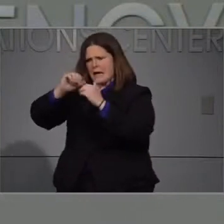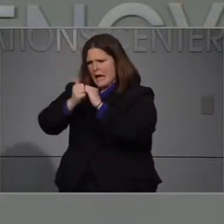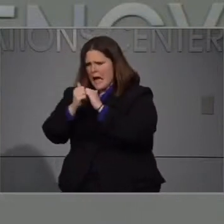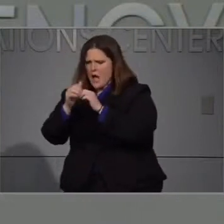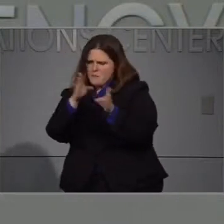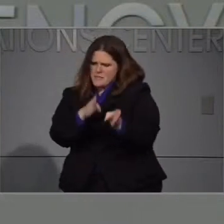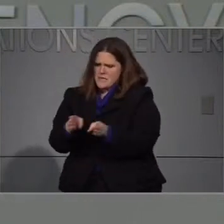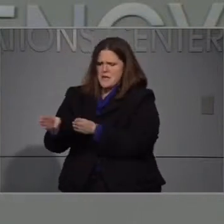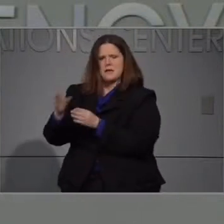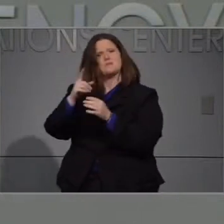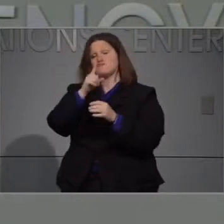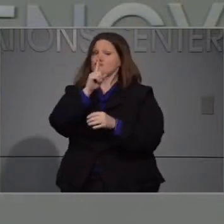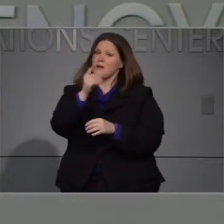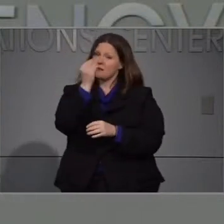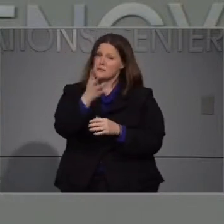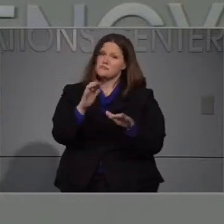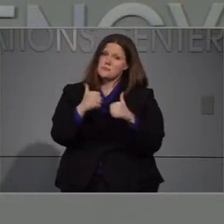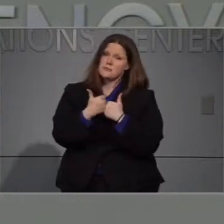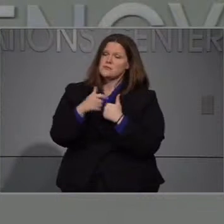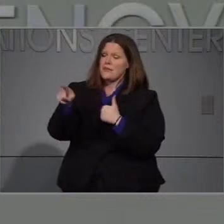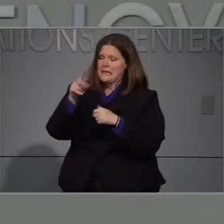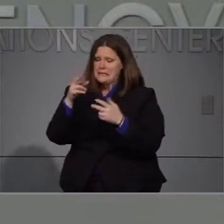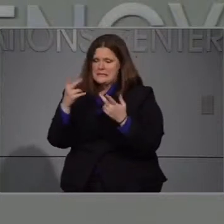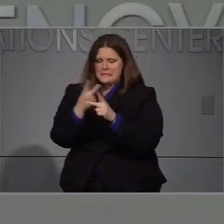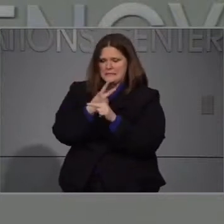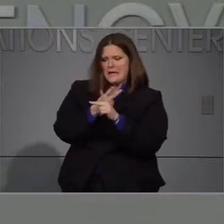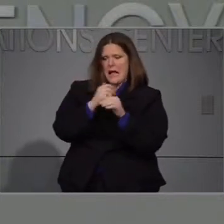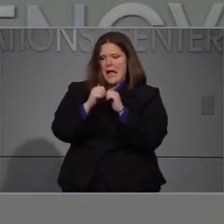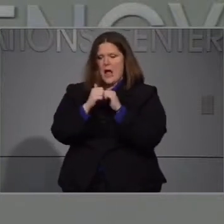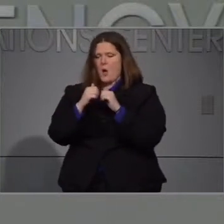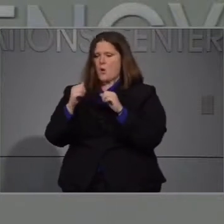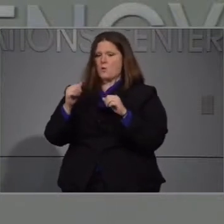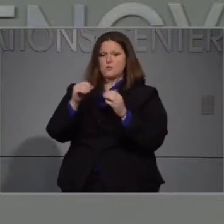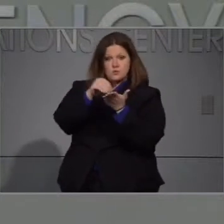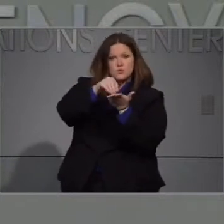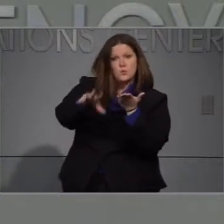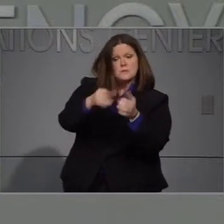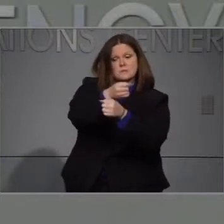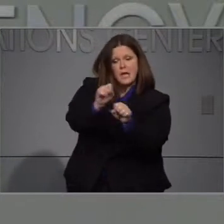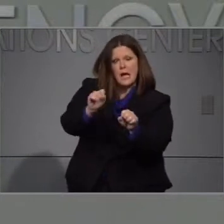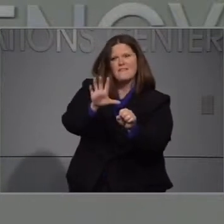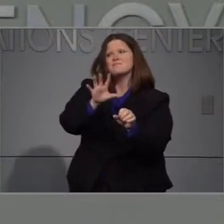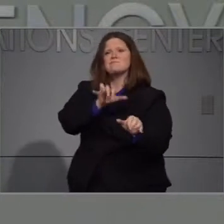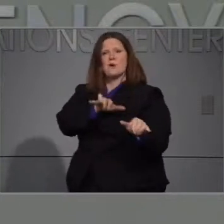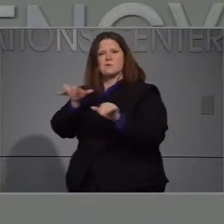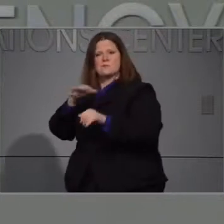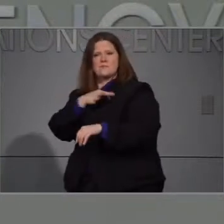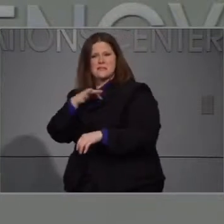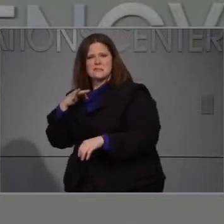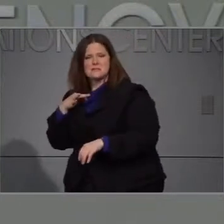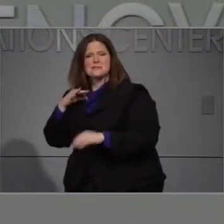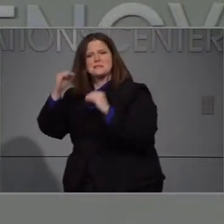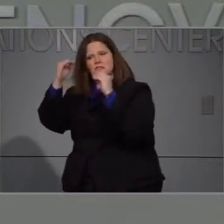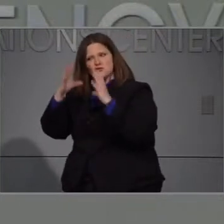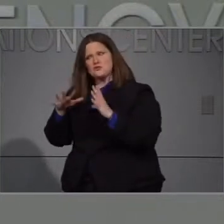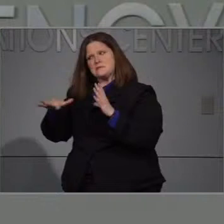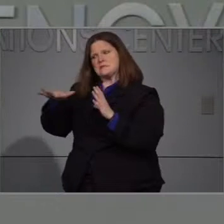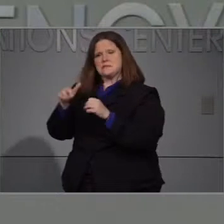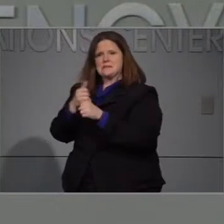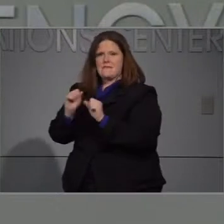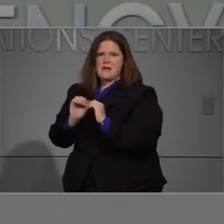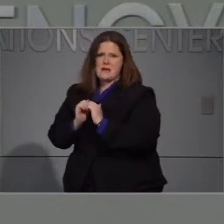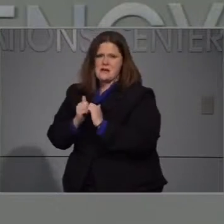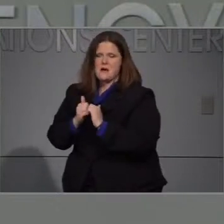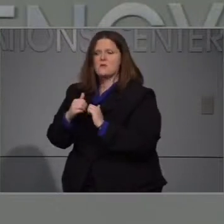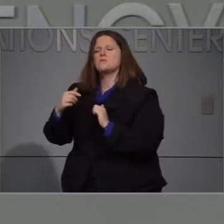bring everyone back safely, not only to protect their students, but to protect their faculty. So we are sort of working through that together,